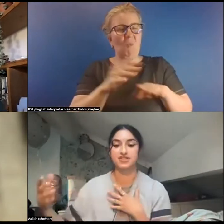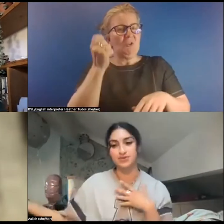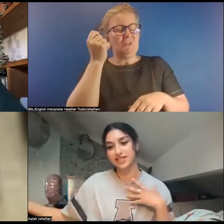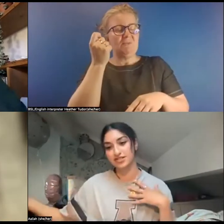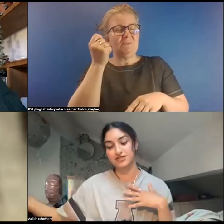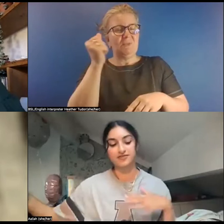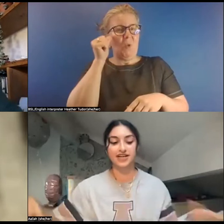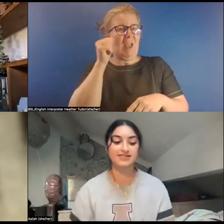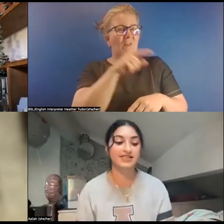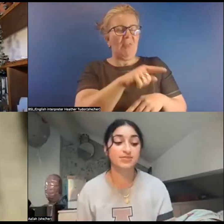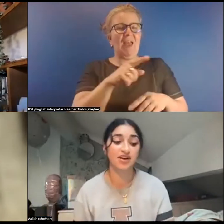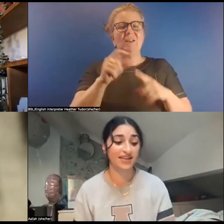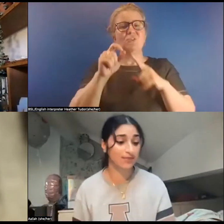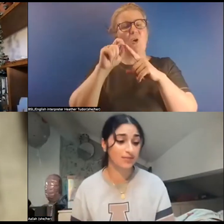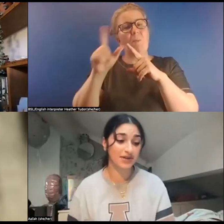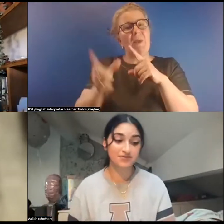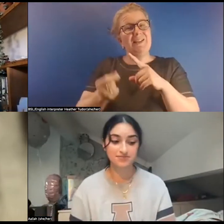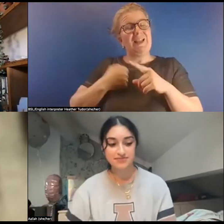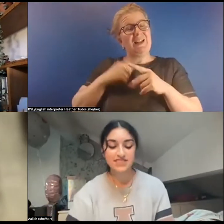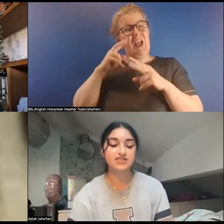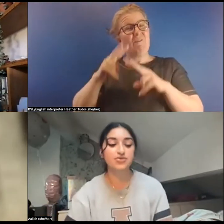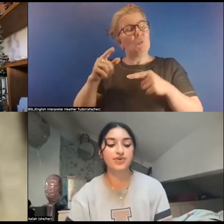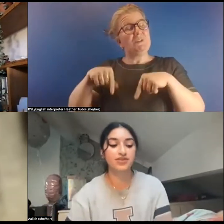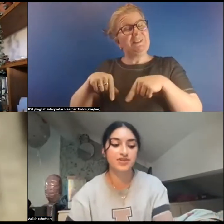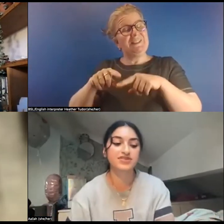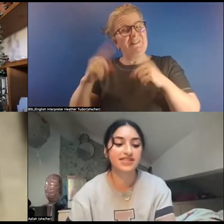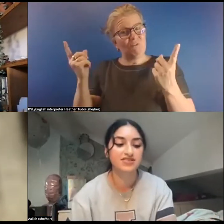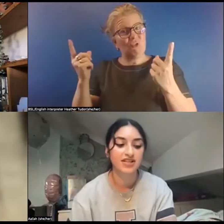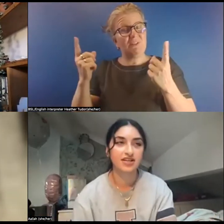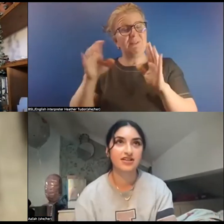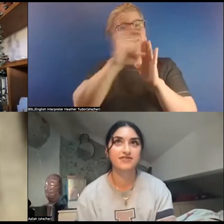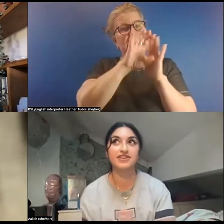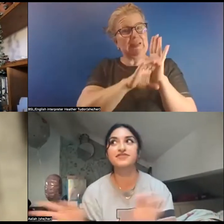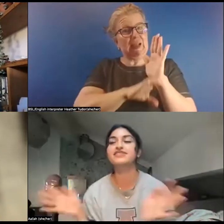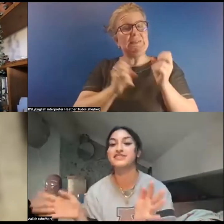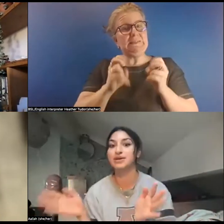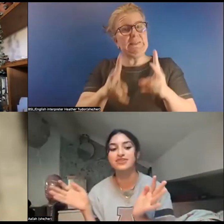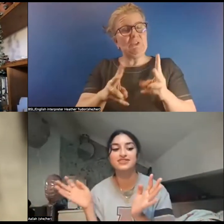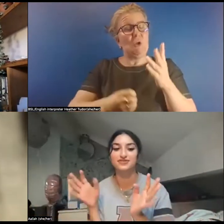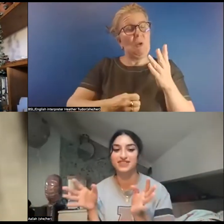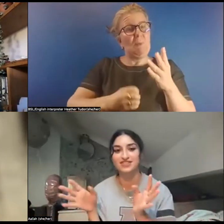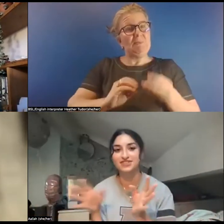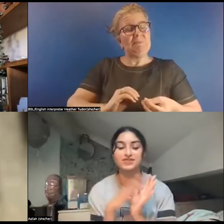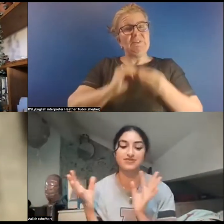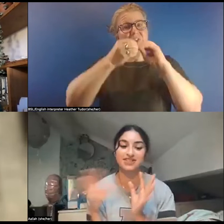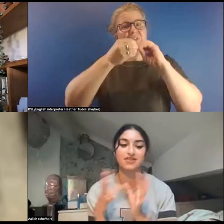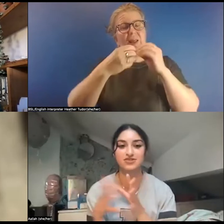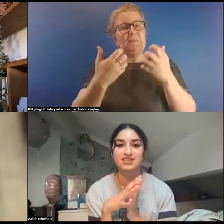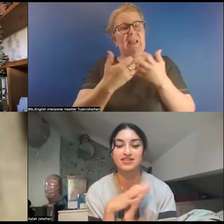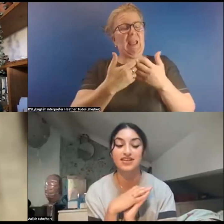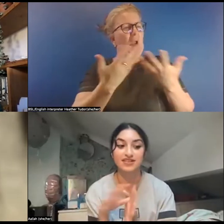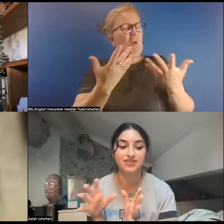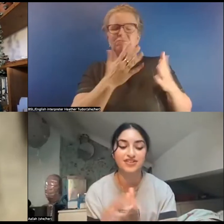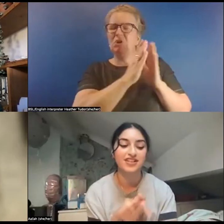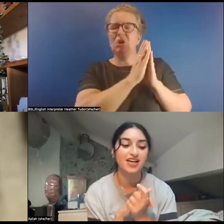our interpretation of the caste system and how that came about. So with us, it's very, very separate to religion. We don't tie those two